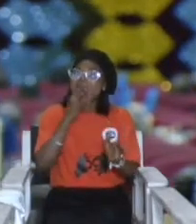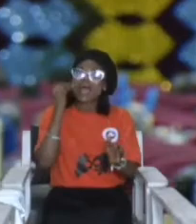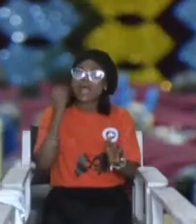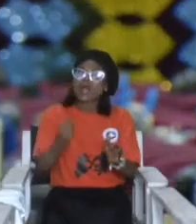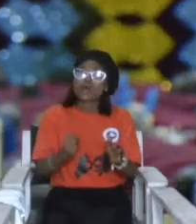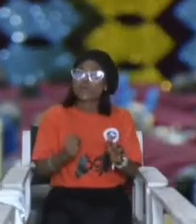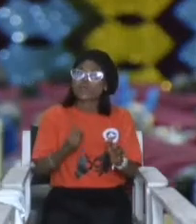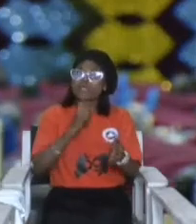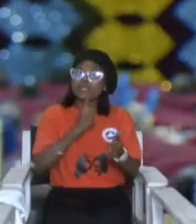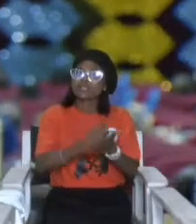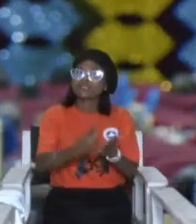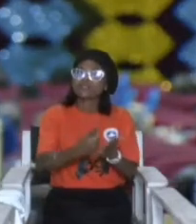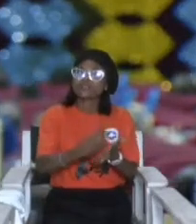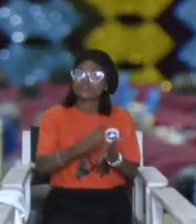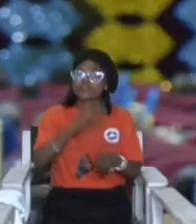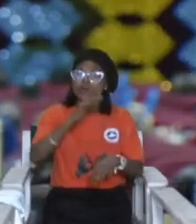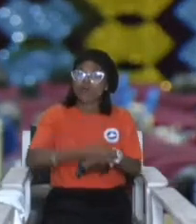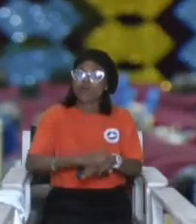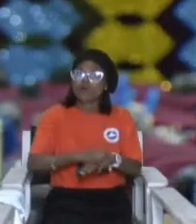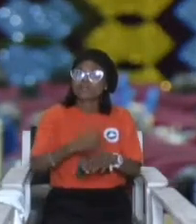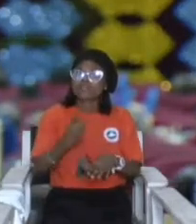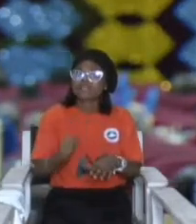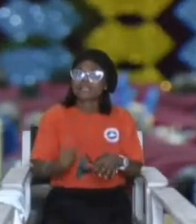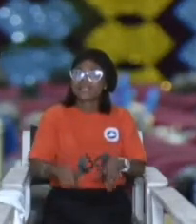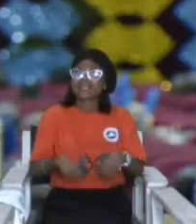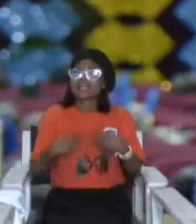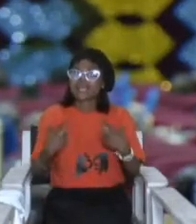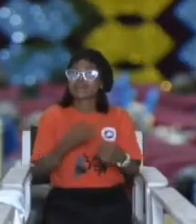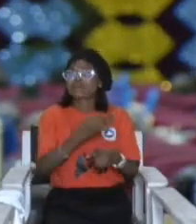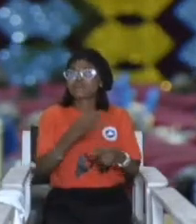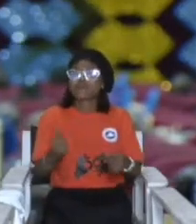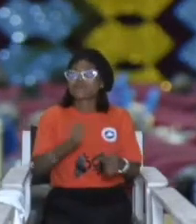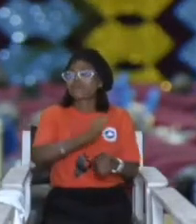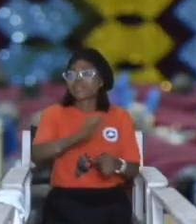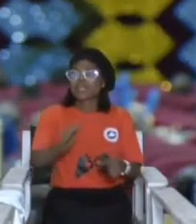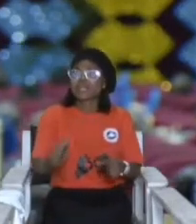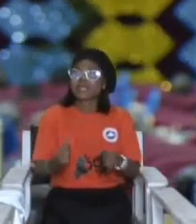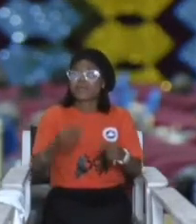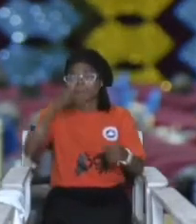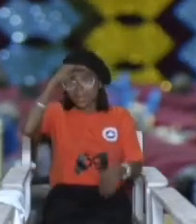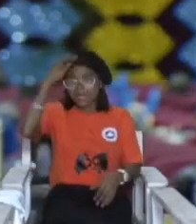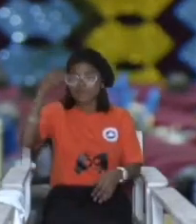with the life of a man who had the rod of fire,